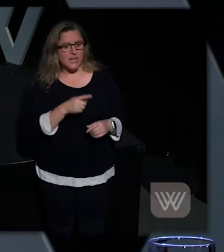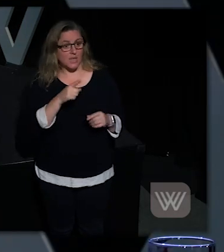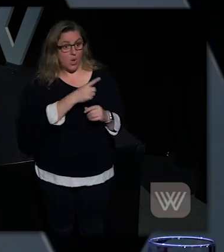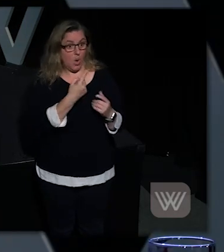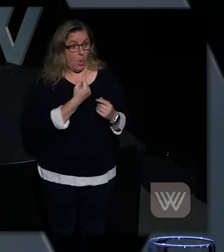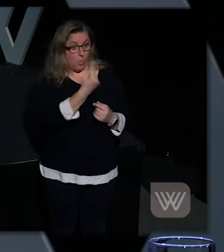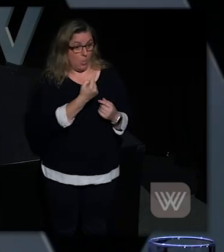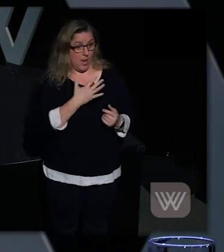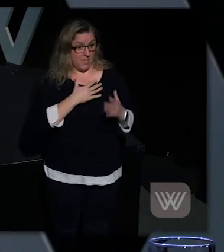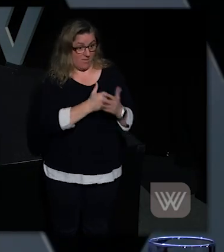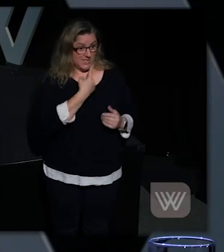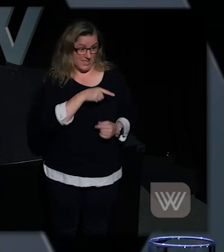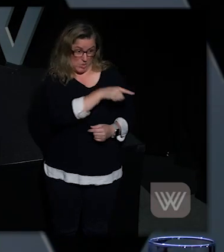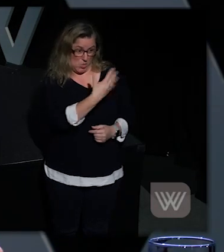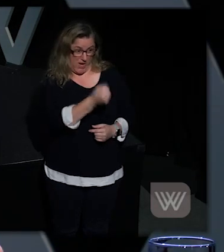One of my really good friends.